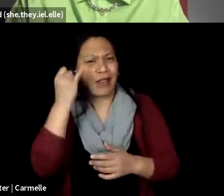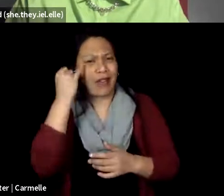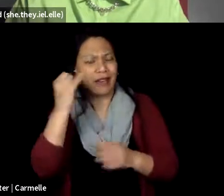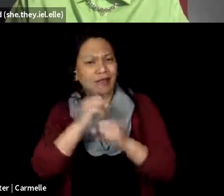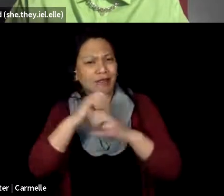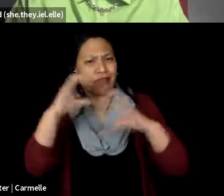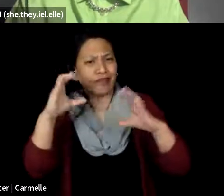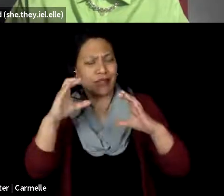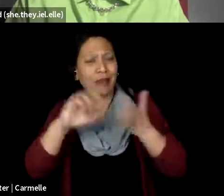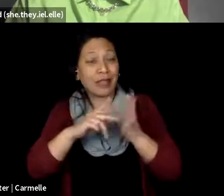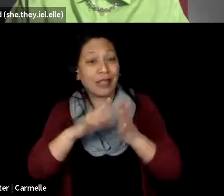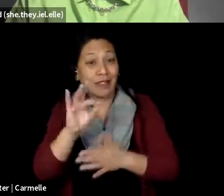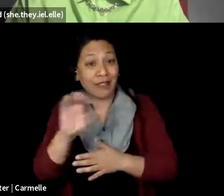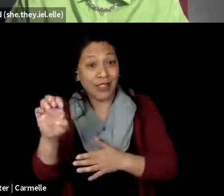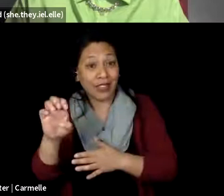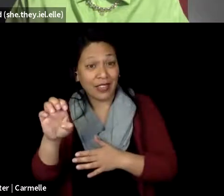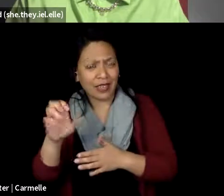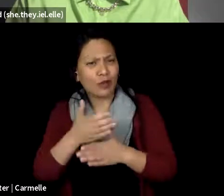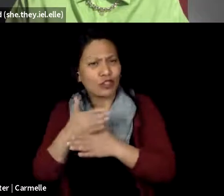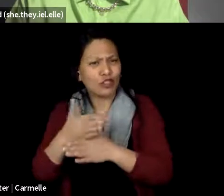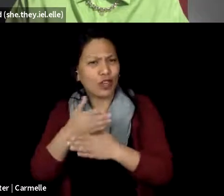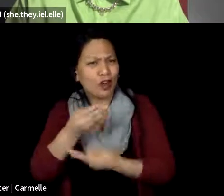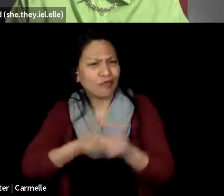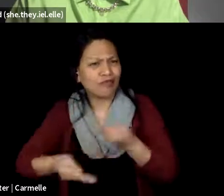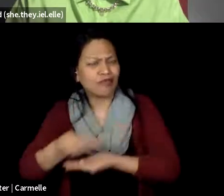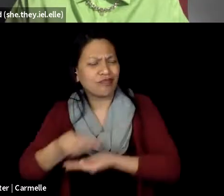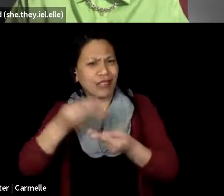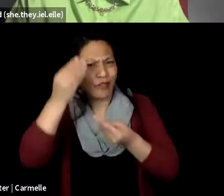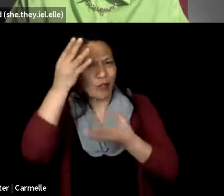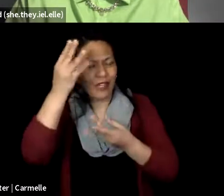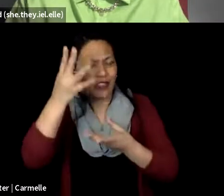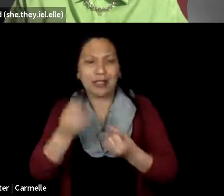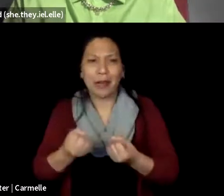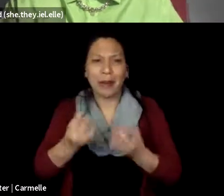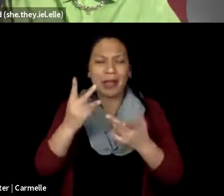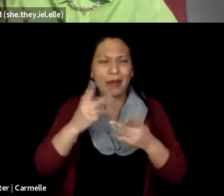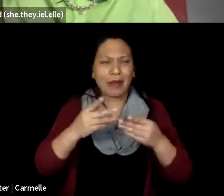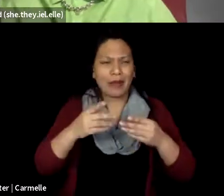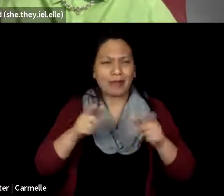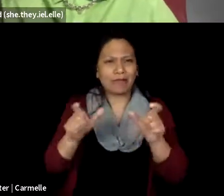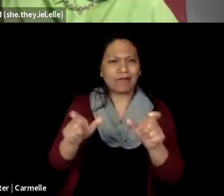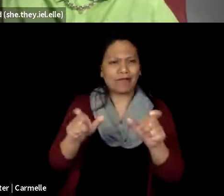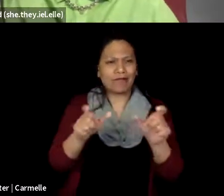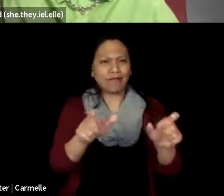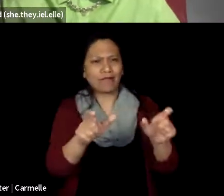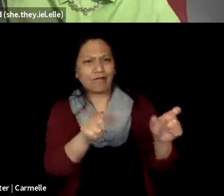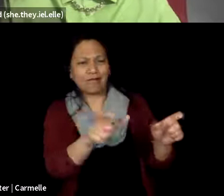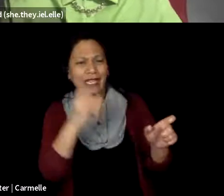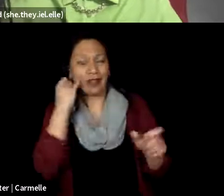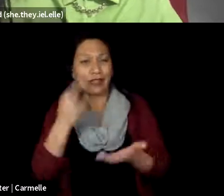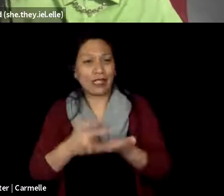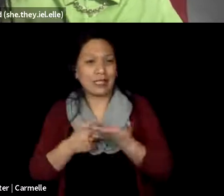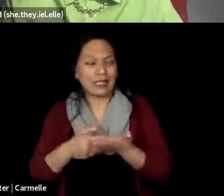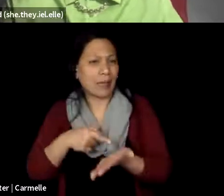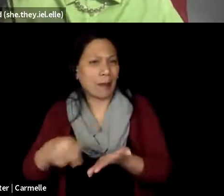that kind of work? Because there's so much gatekeeping when it comes to talking about financial compensation.